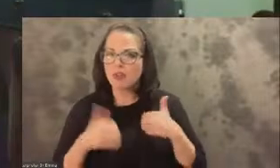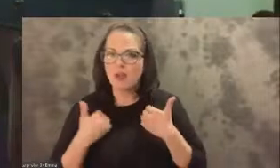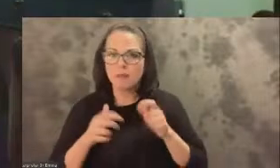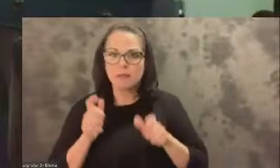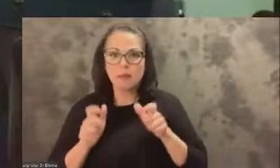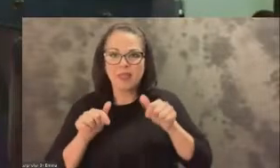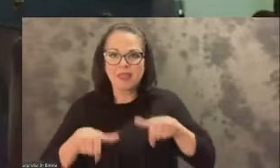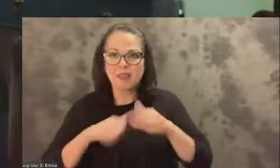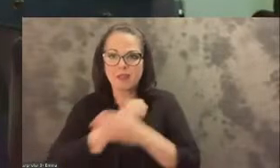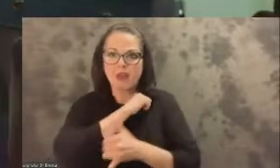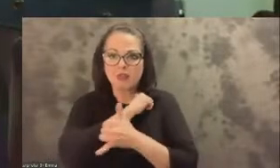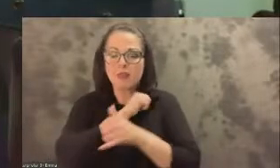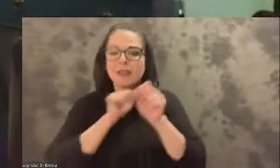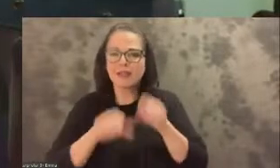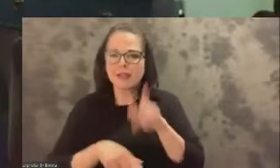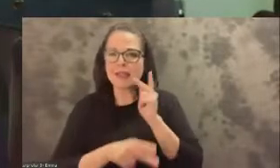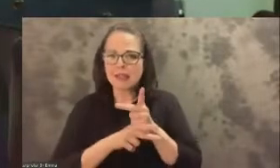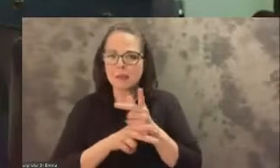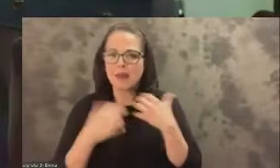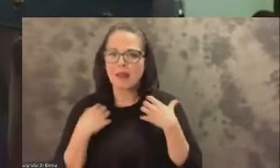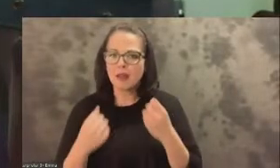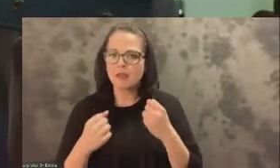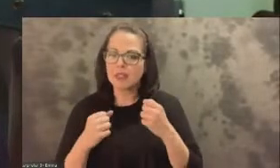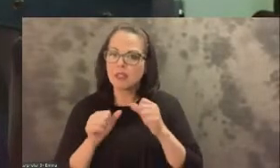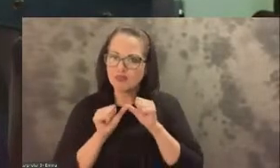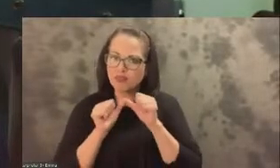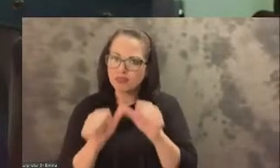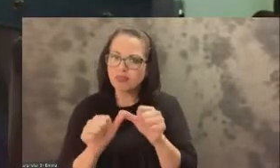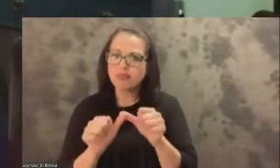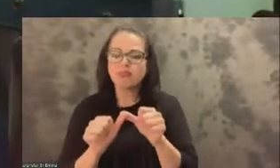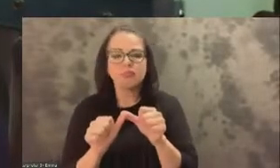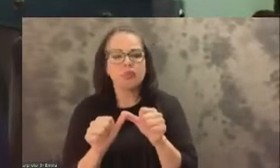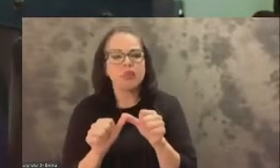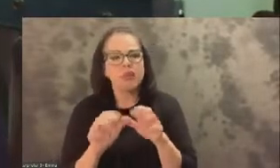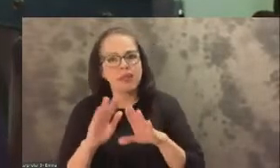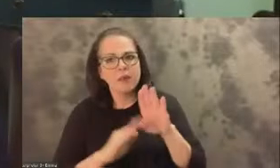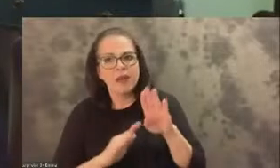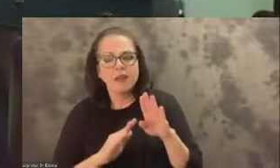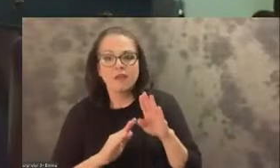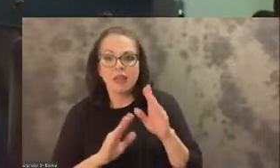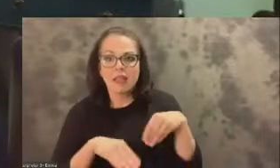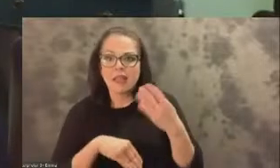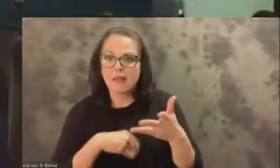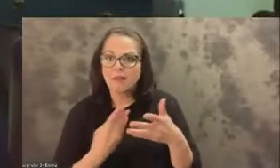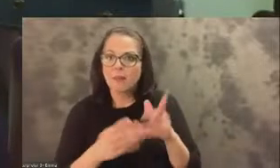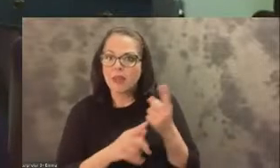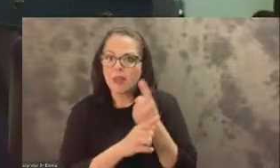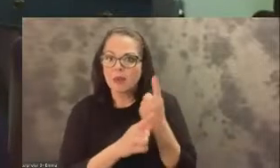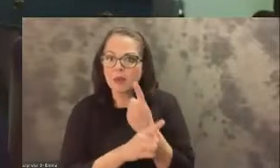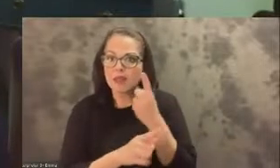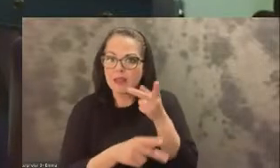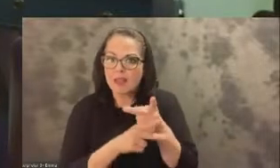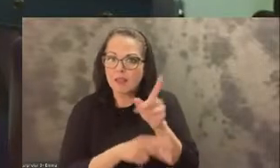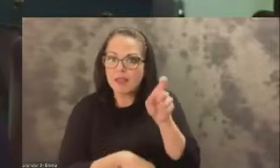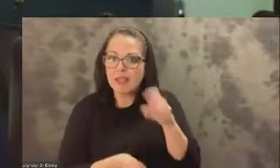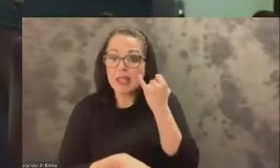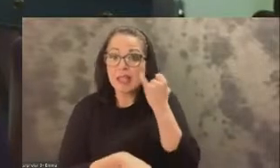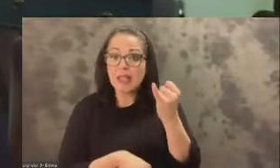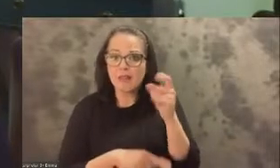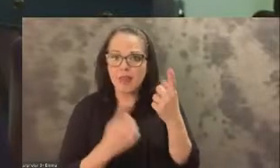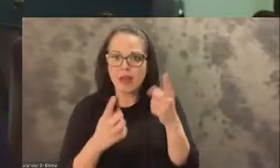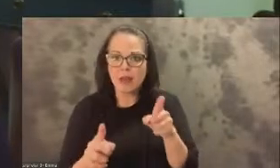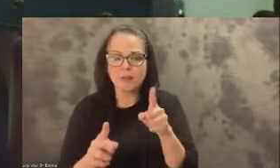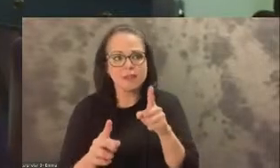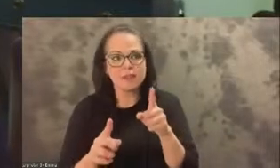country can remain healthy and strong and get them the adequate care that they need in case that they are suffering